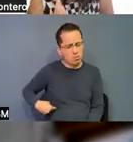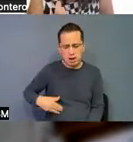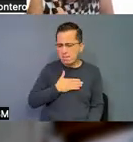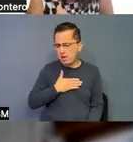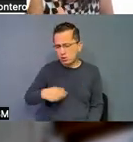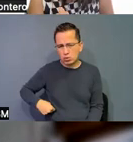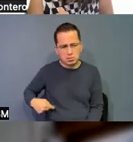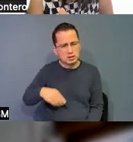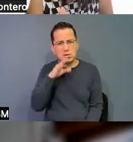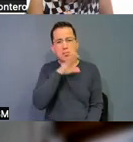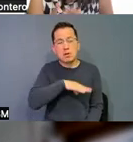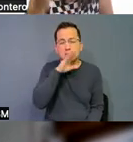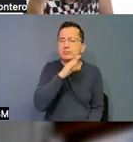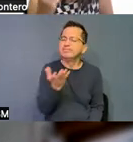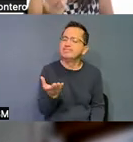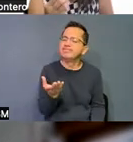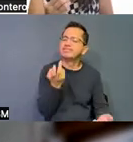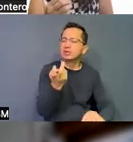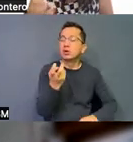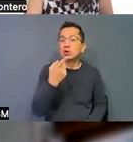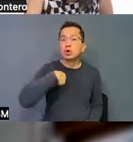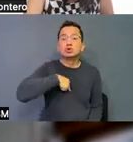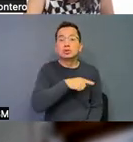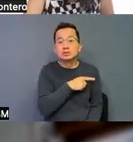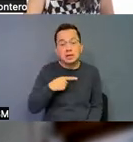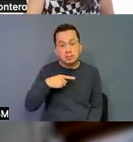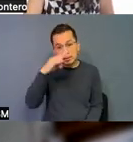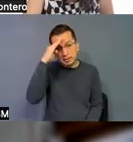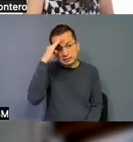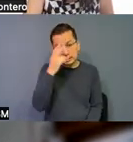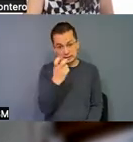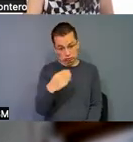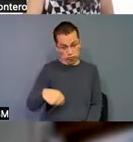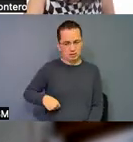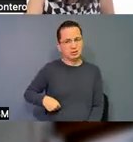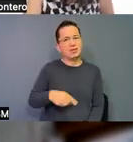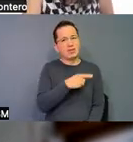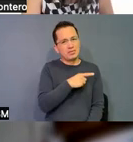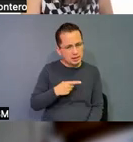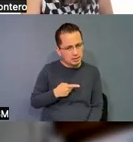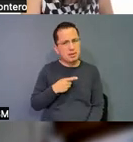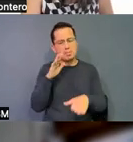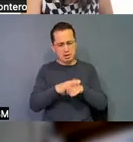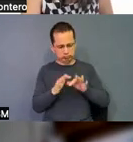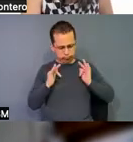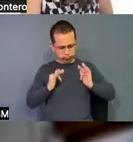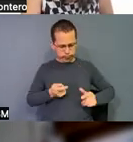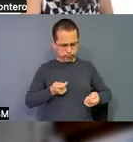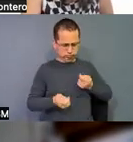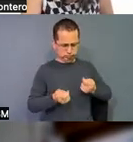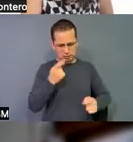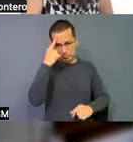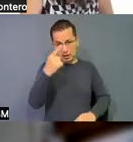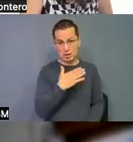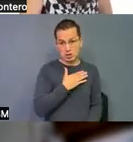are going to do an intervention to help reduce the self-blame or the self-criticism. Perfectionism is also another word